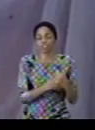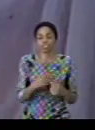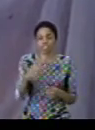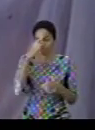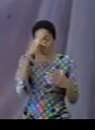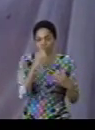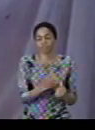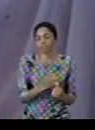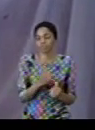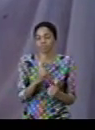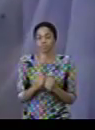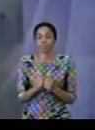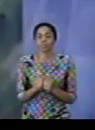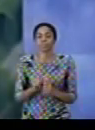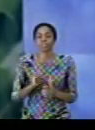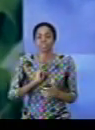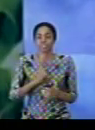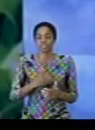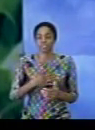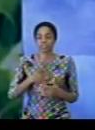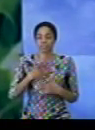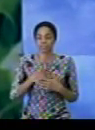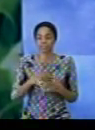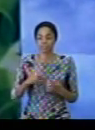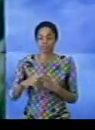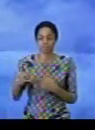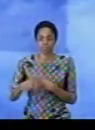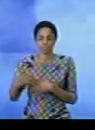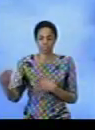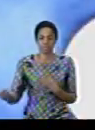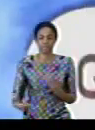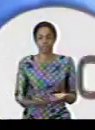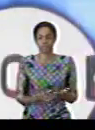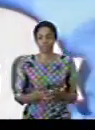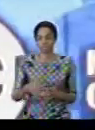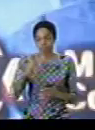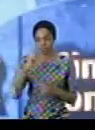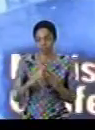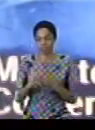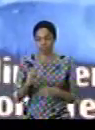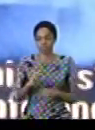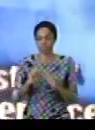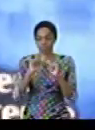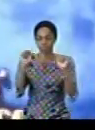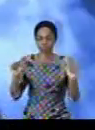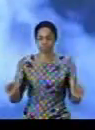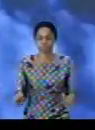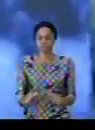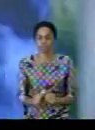the podium, Pastor Dr. W.F. Kumuyi.